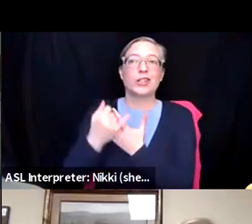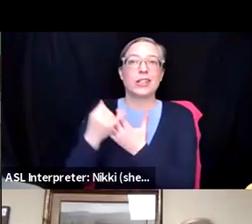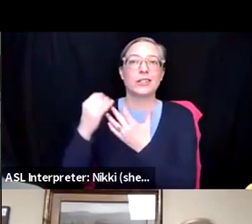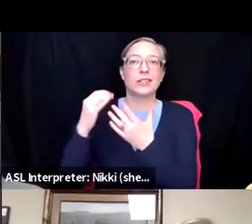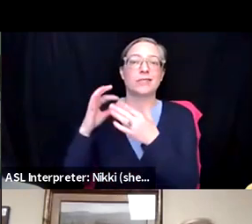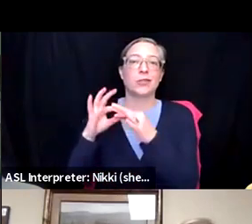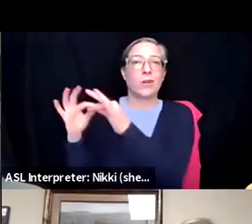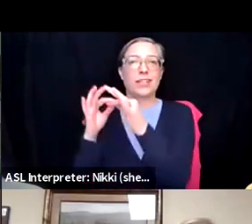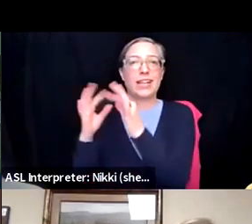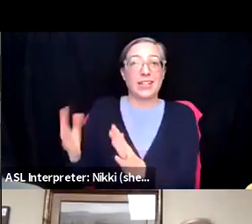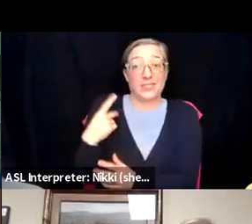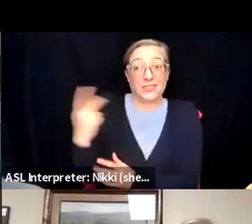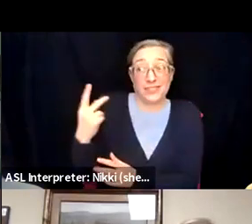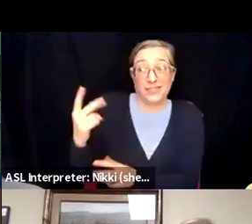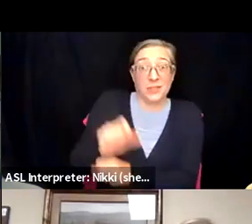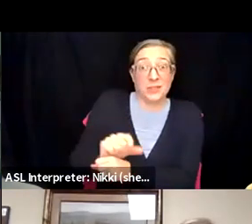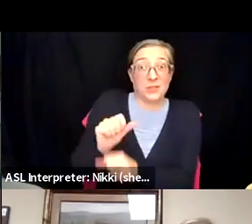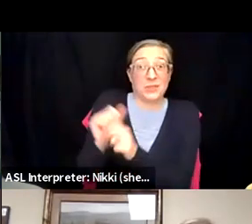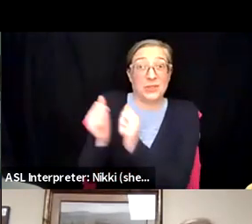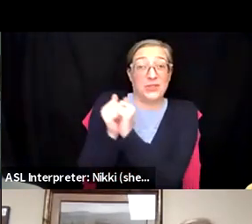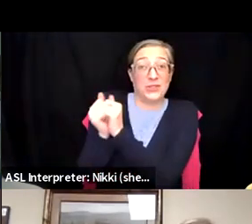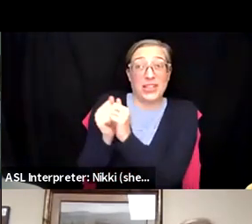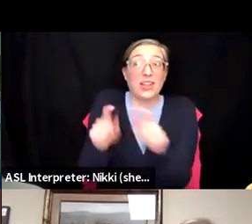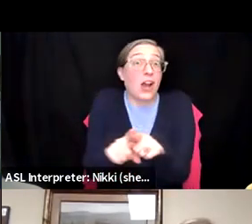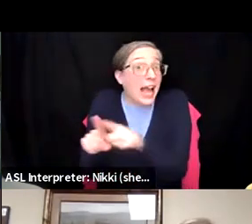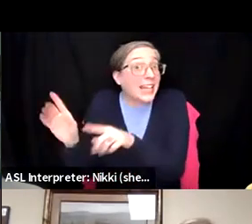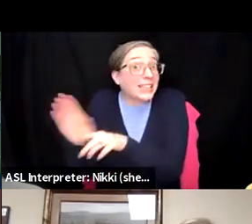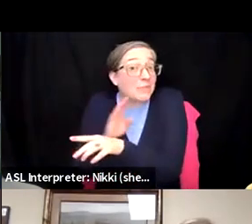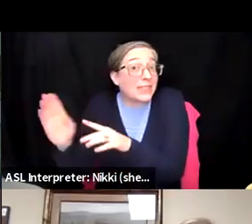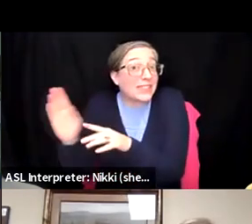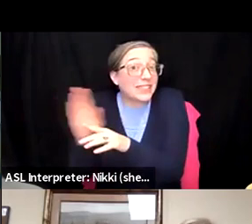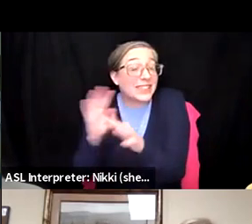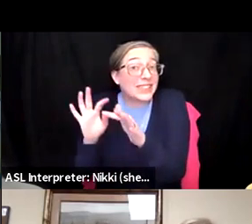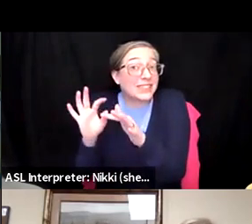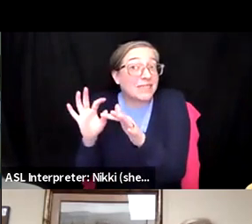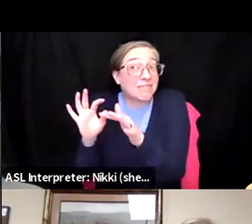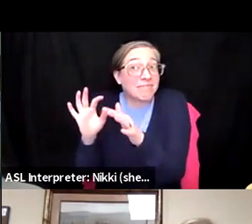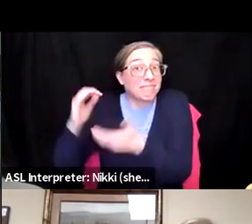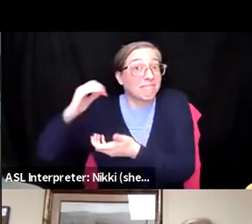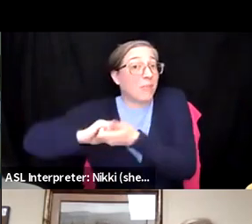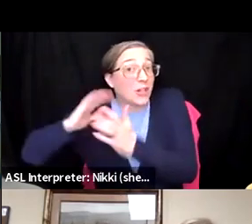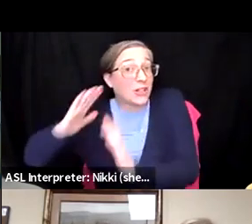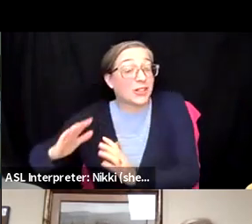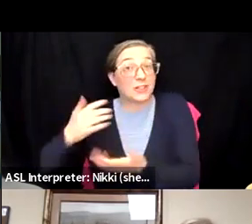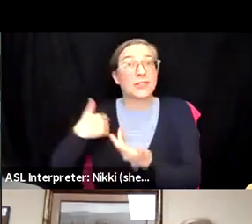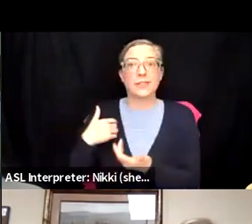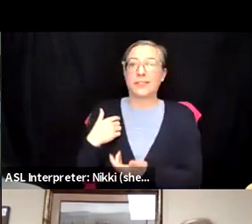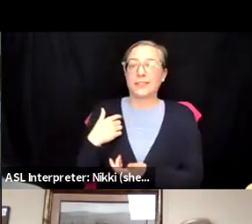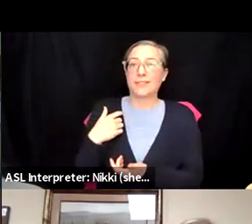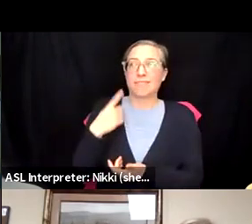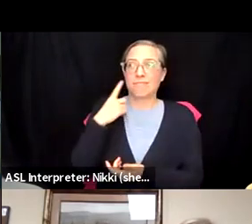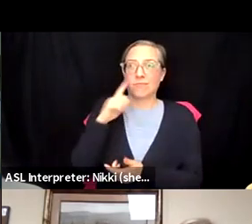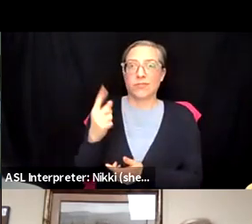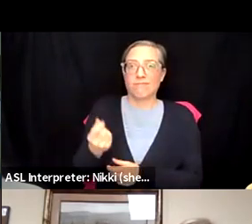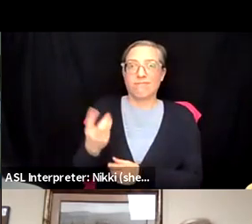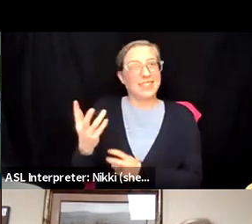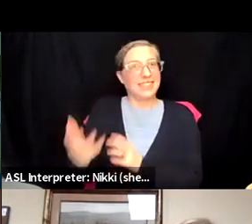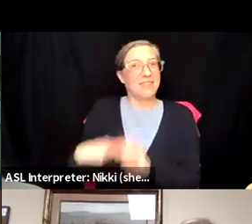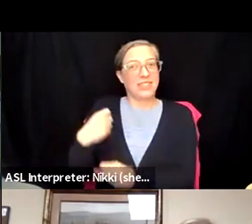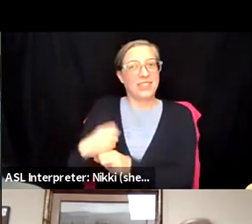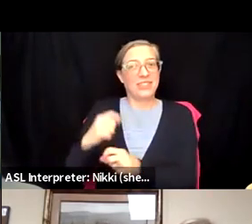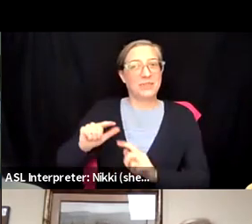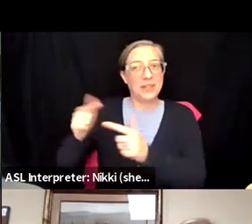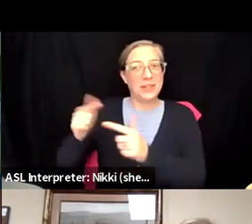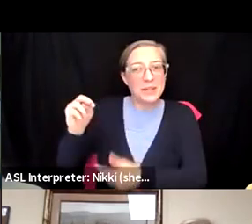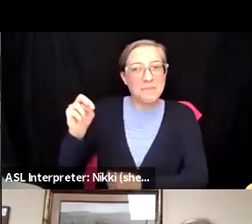for about 10 years, and 5 of those have been with the ADRC. I will turn it to Mary now to kind of introduce